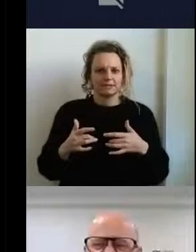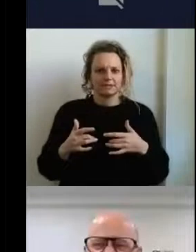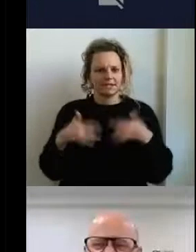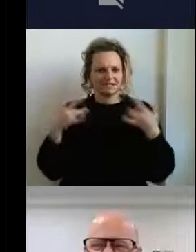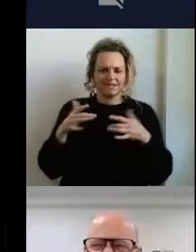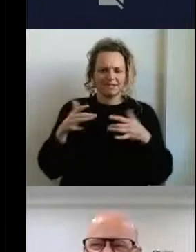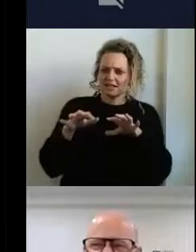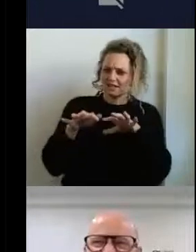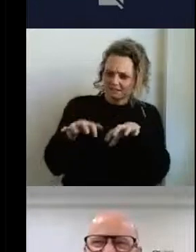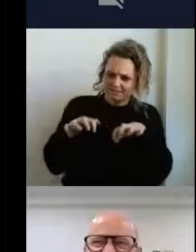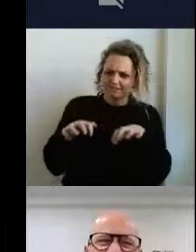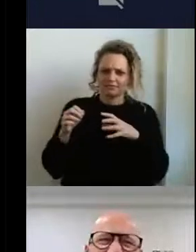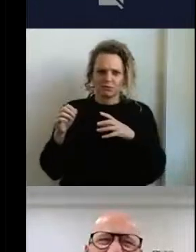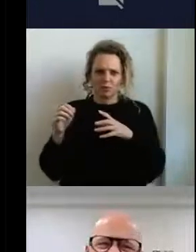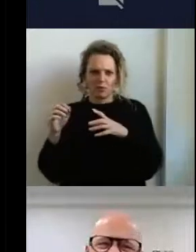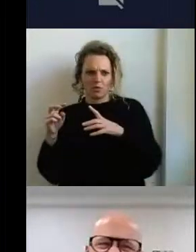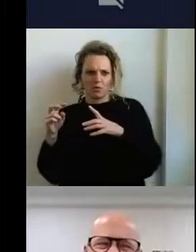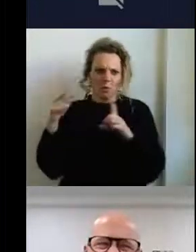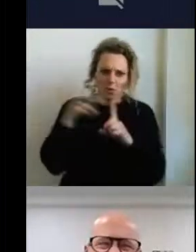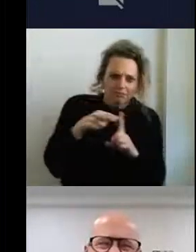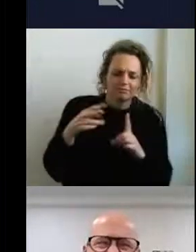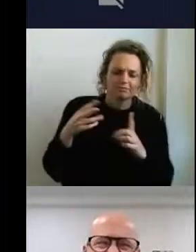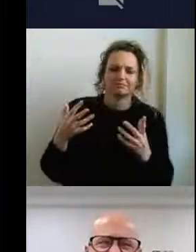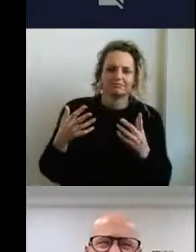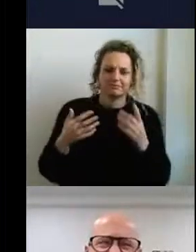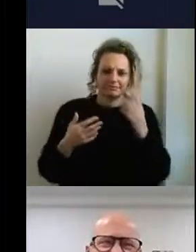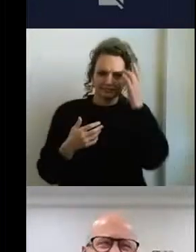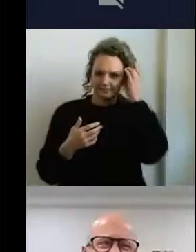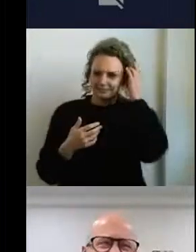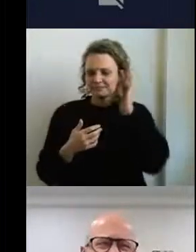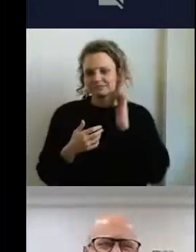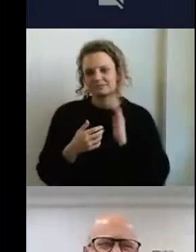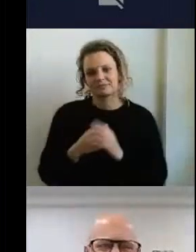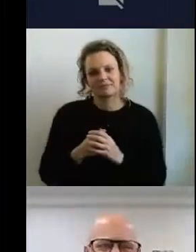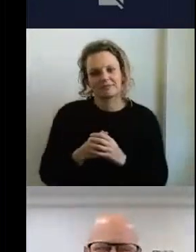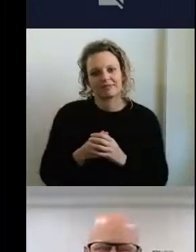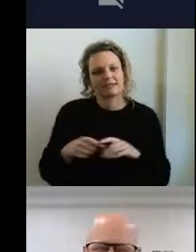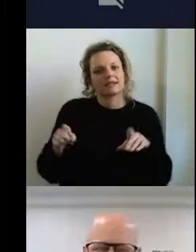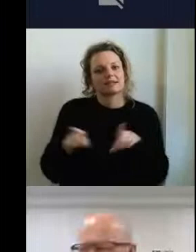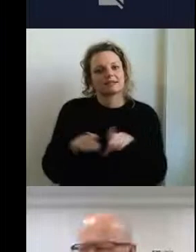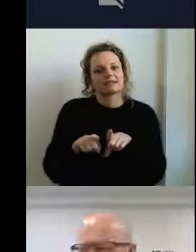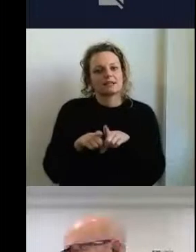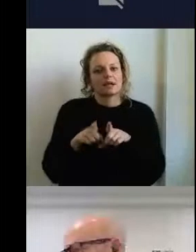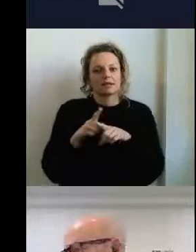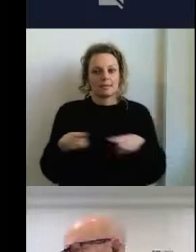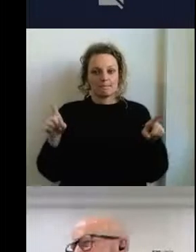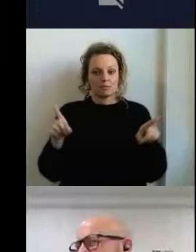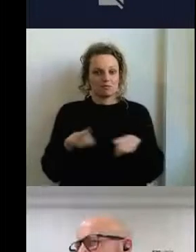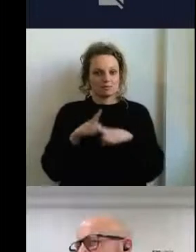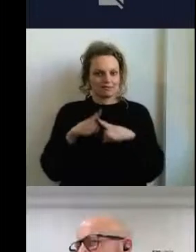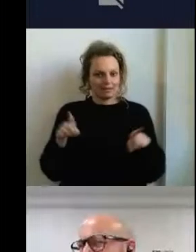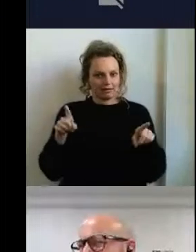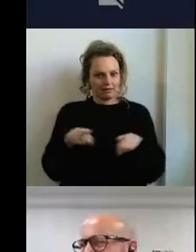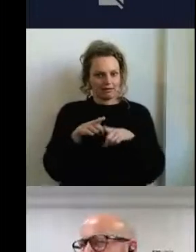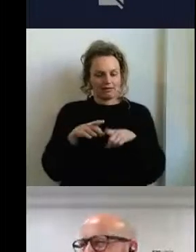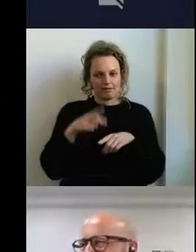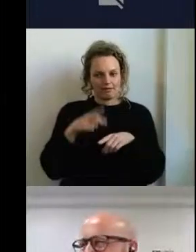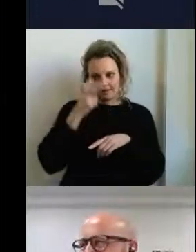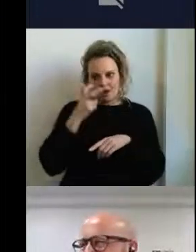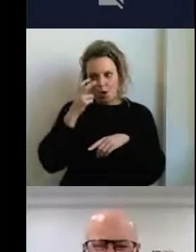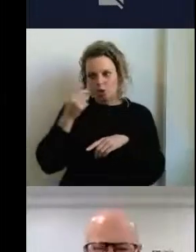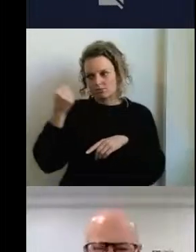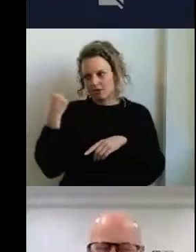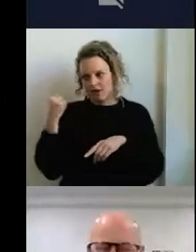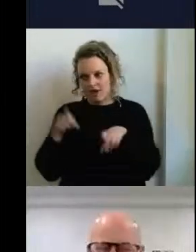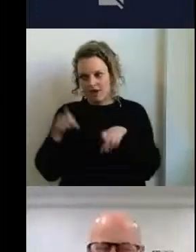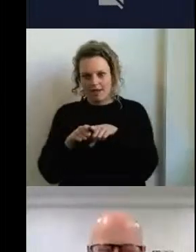tense or as aggressive. I guess. I agree with you, Mark. It's like in music, the older ones are like a sus chord almost, like something's about to